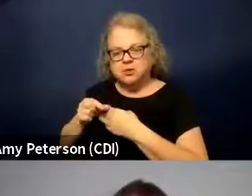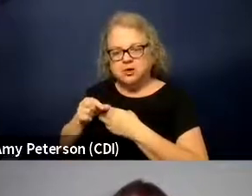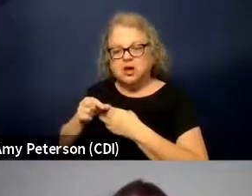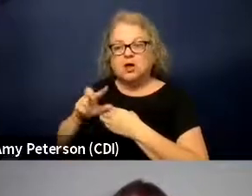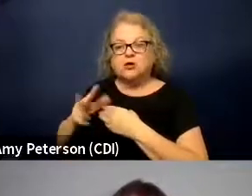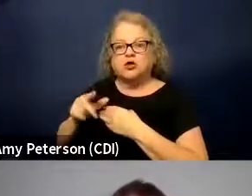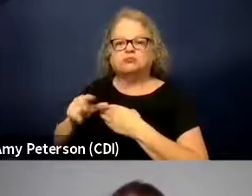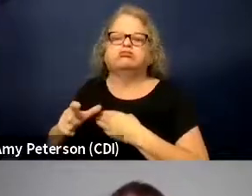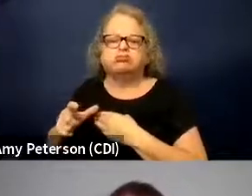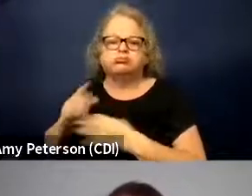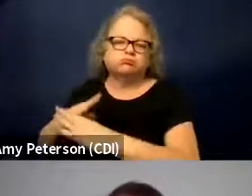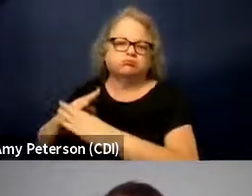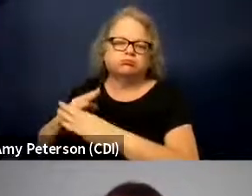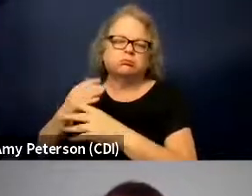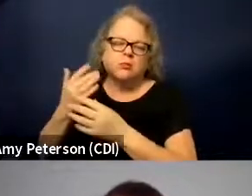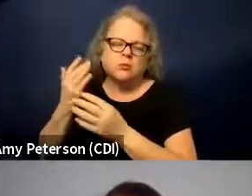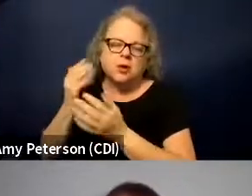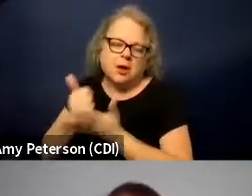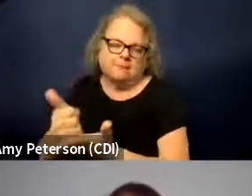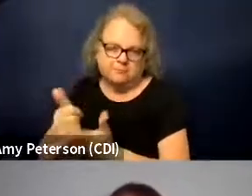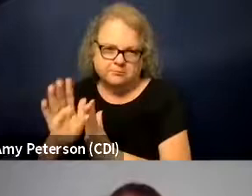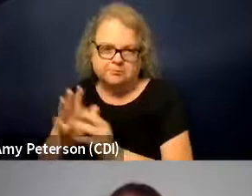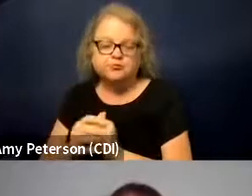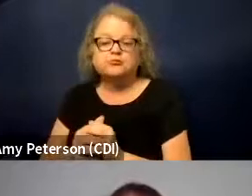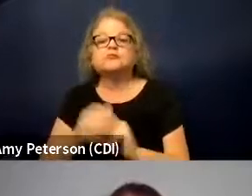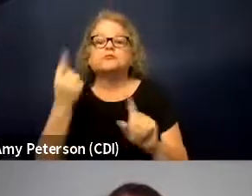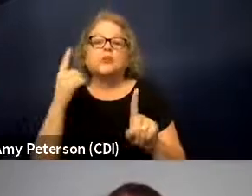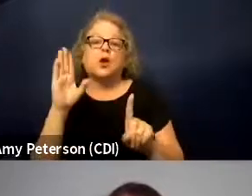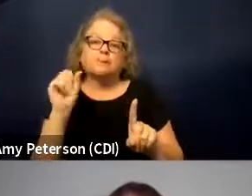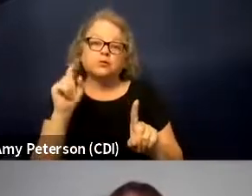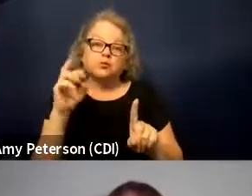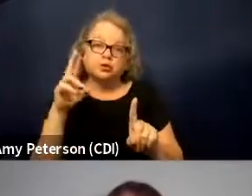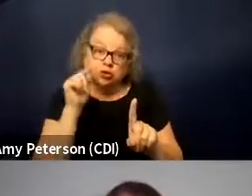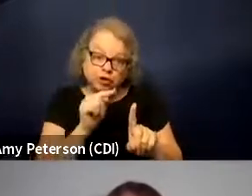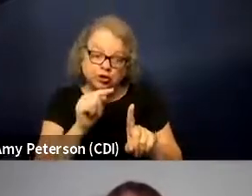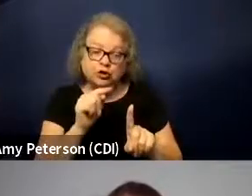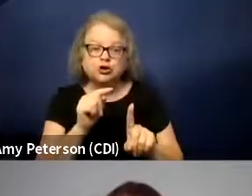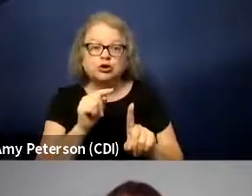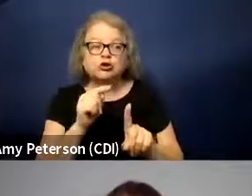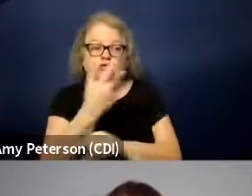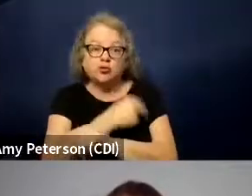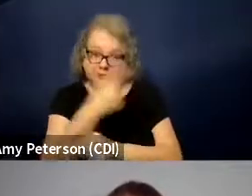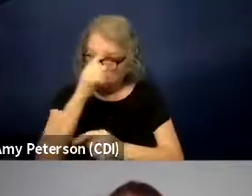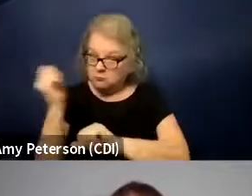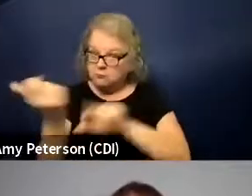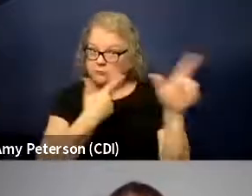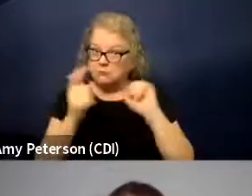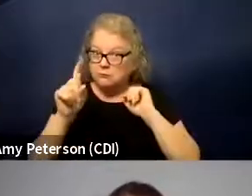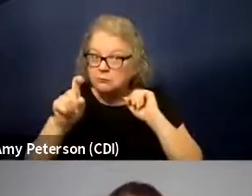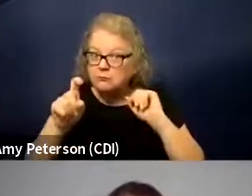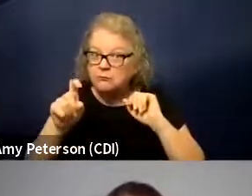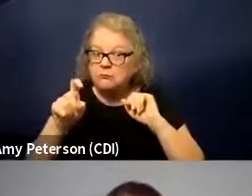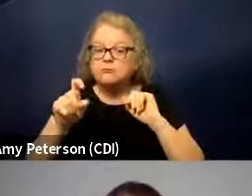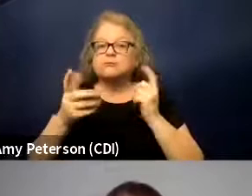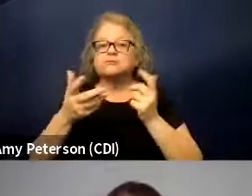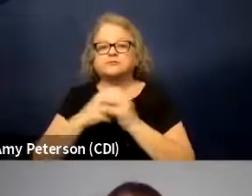everyone need a booster? Do only certain people need boosters? Perhaps people over age 65, or perhaps